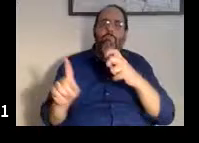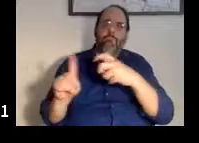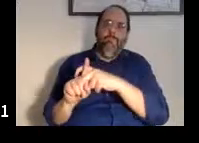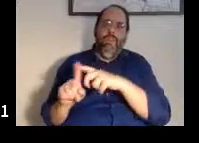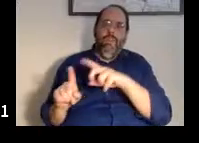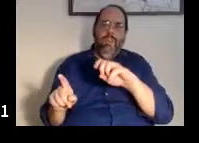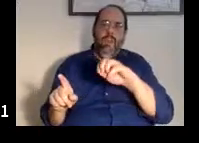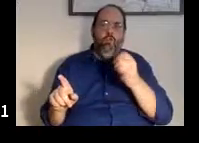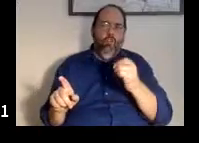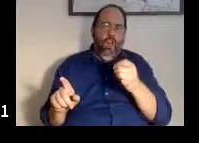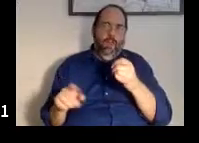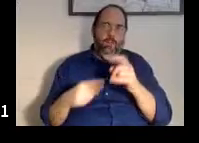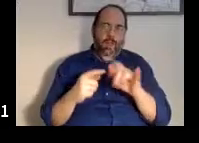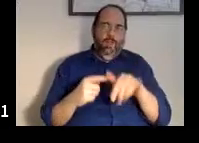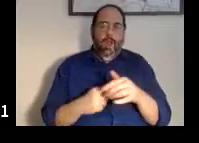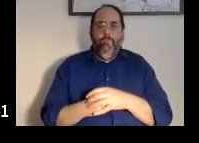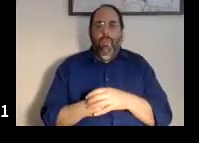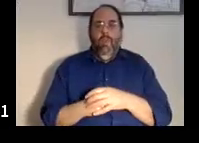for.